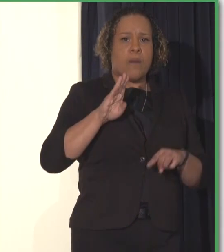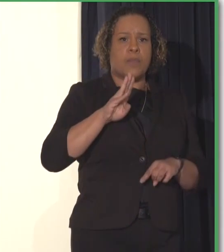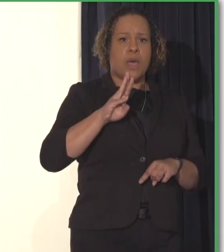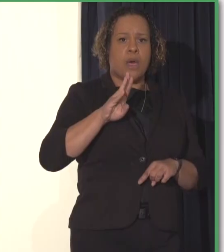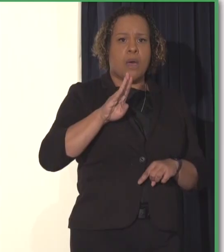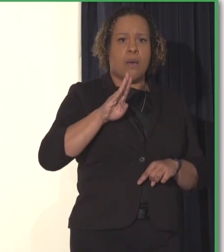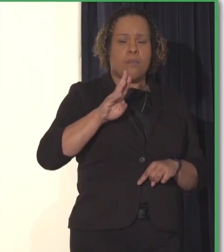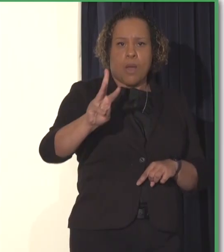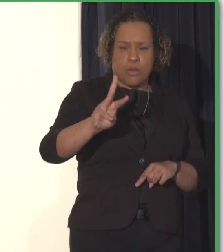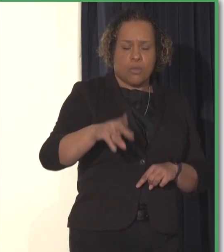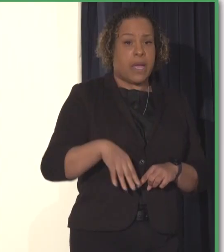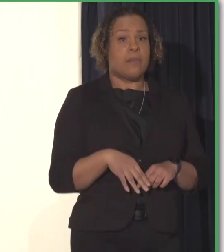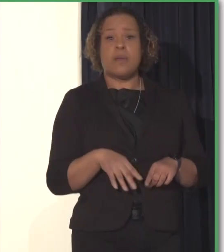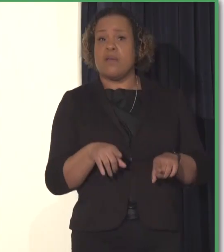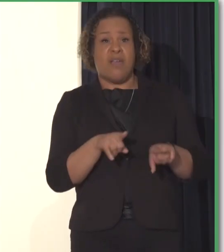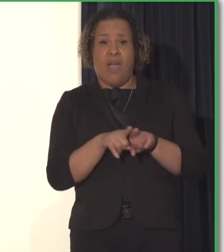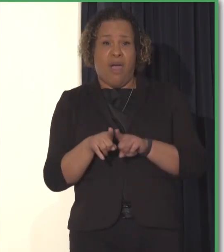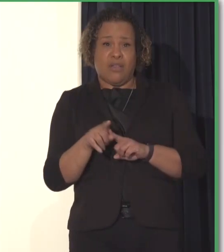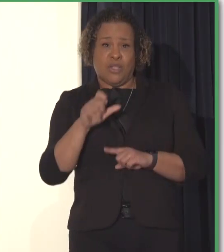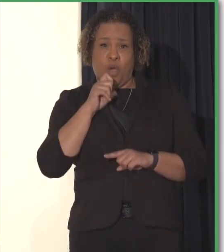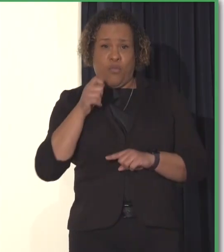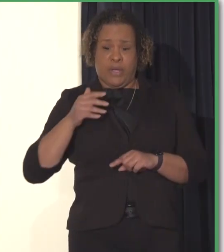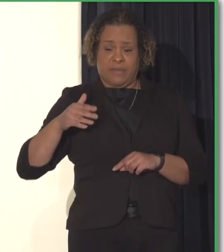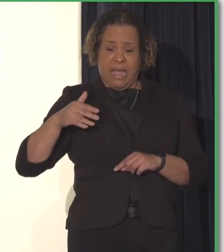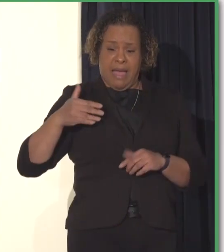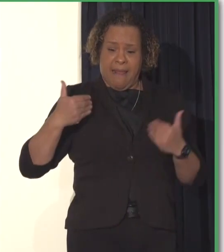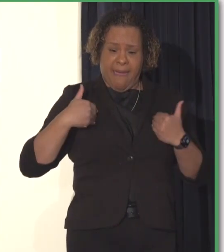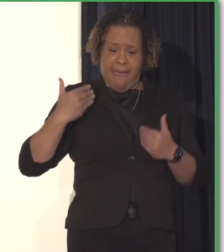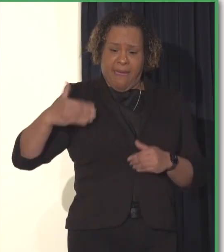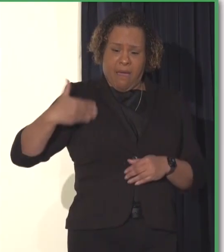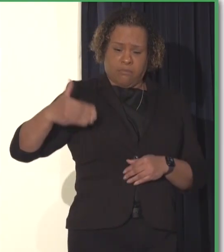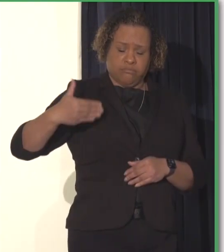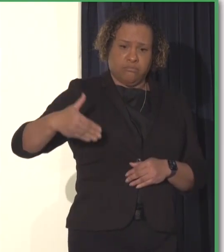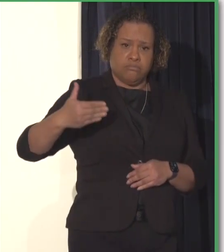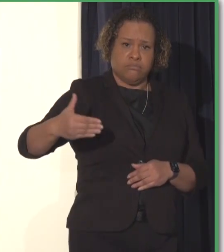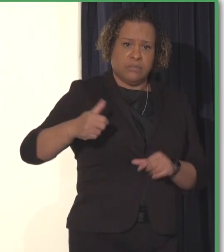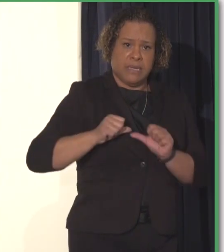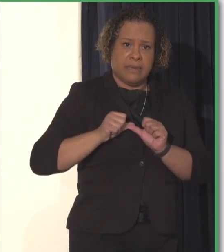have we had a ongoing